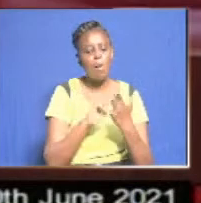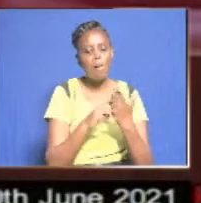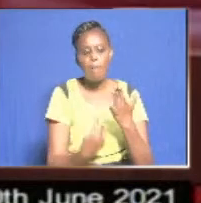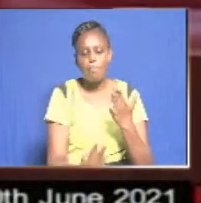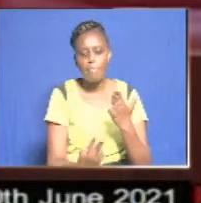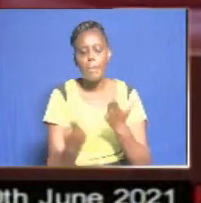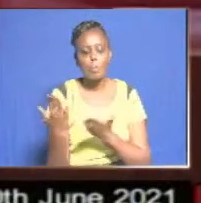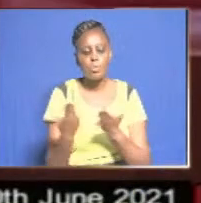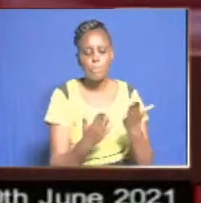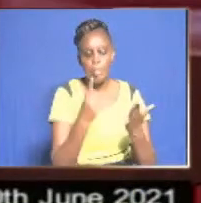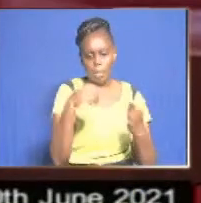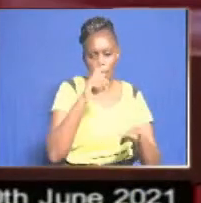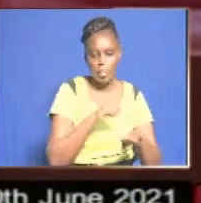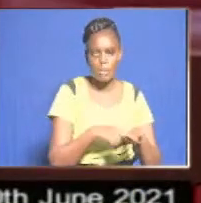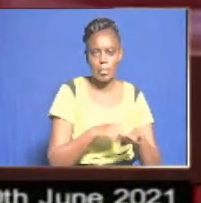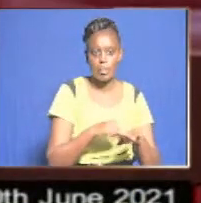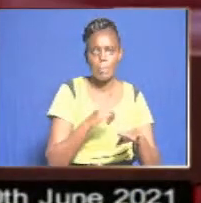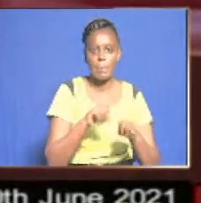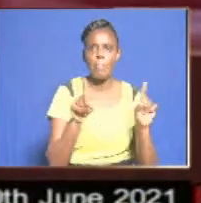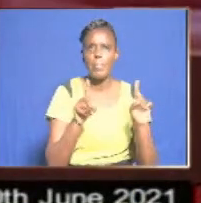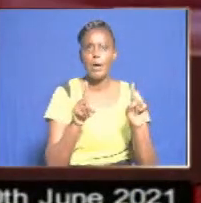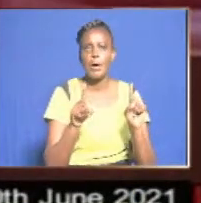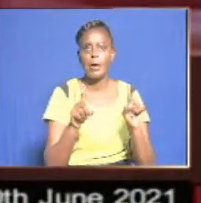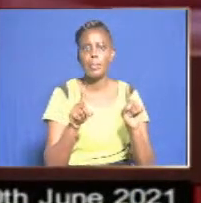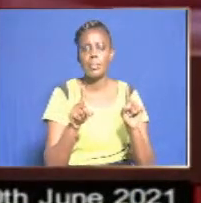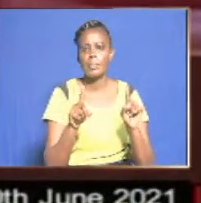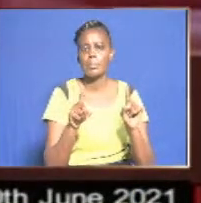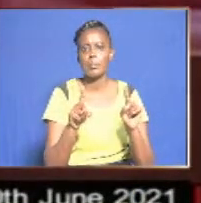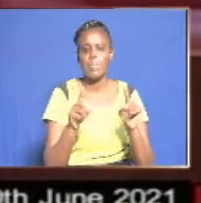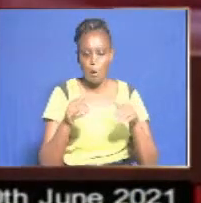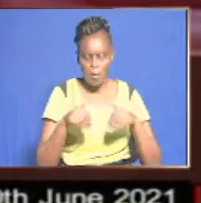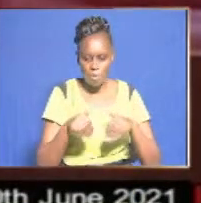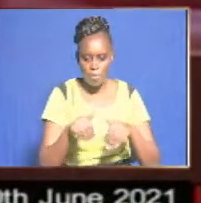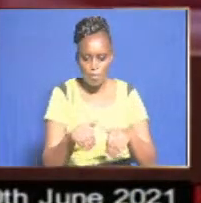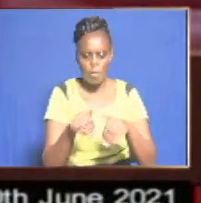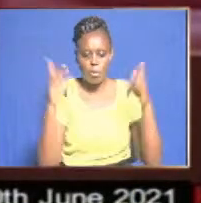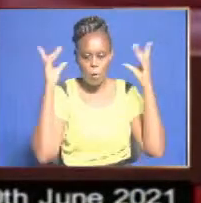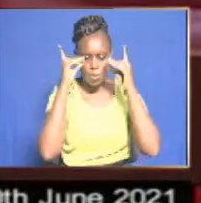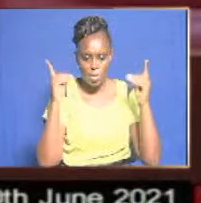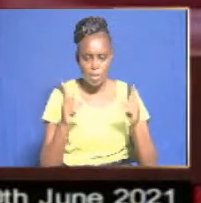on time, but I will go with your direction, Mr. Speaker. Thursday next week,